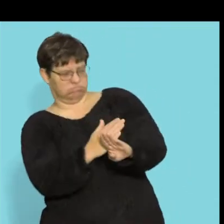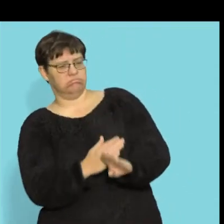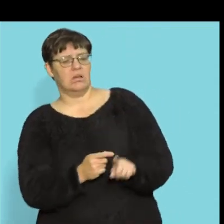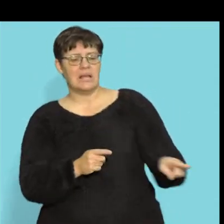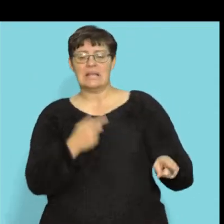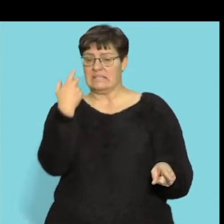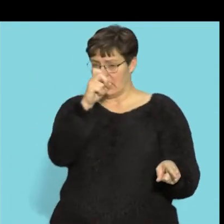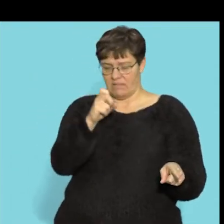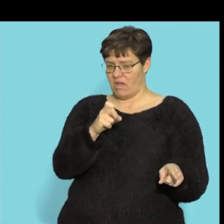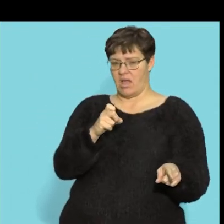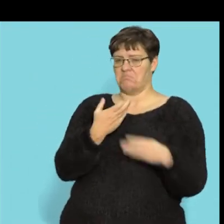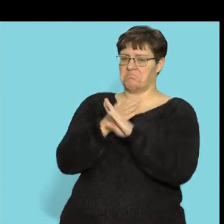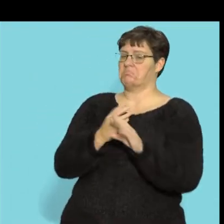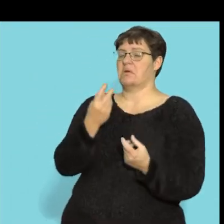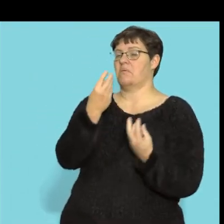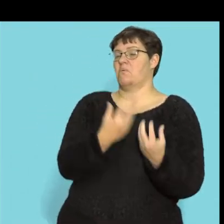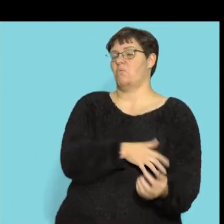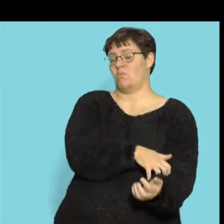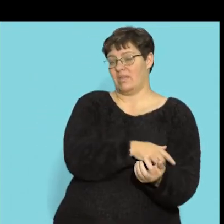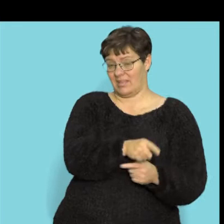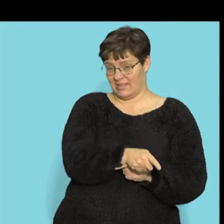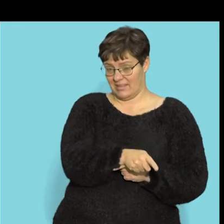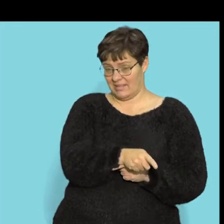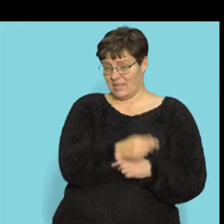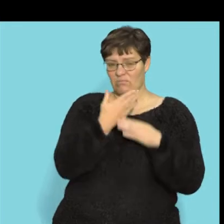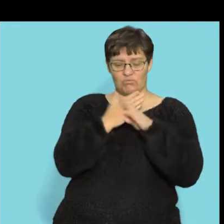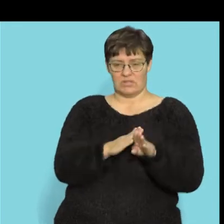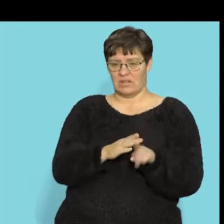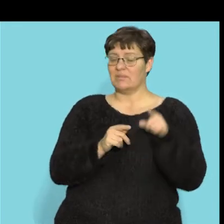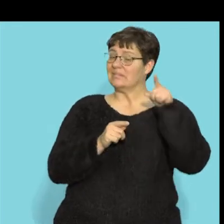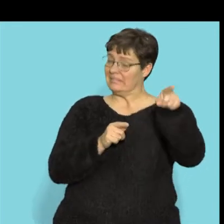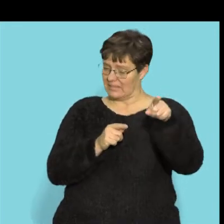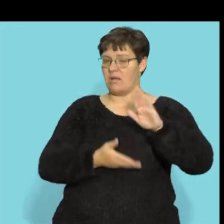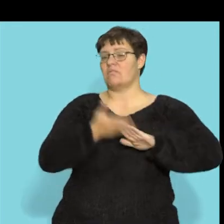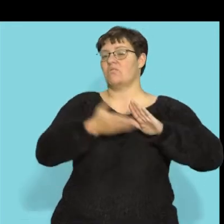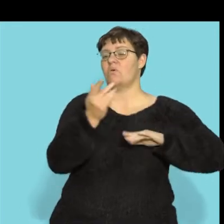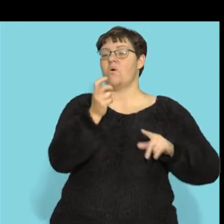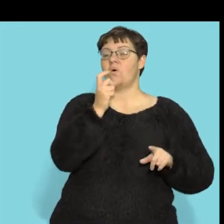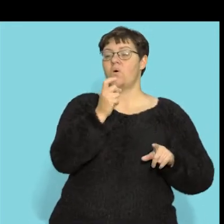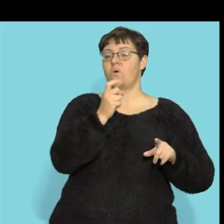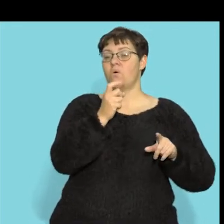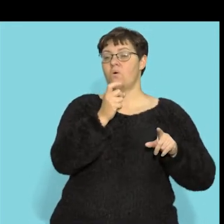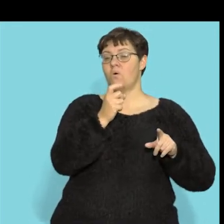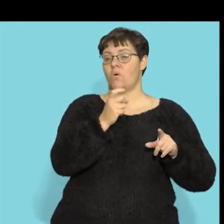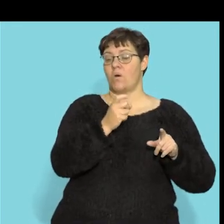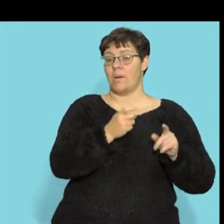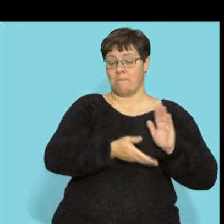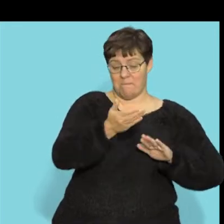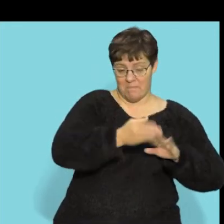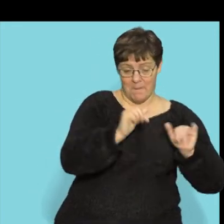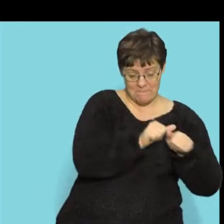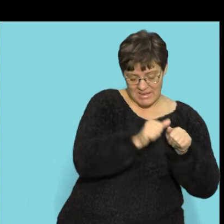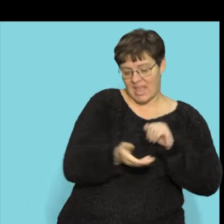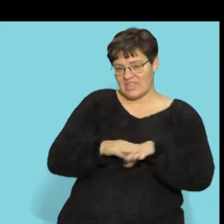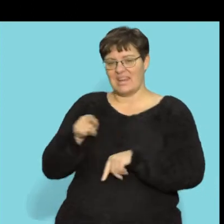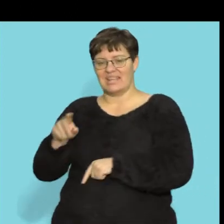means silver is actually a better conductor compared to tin, because it actually offers